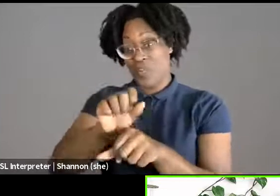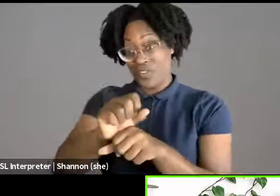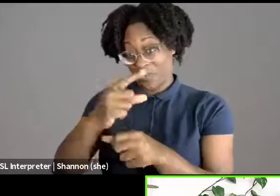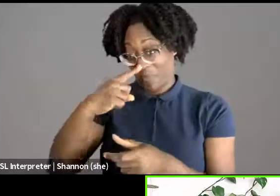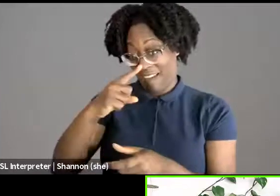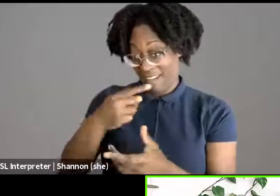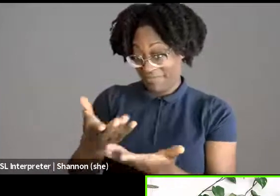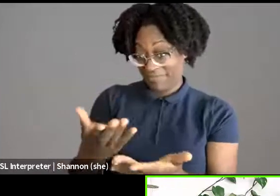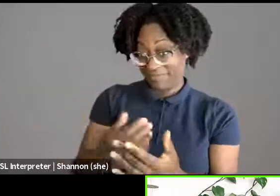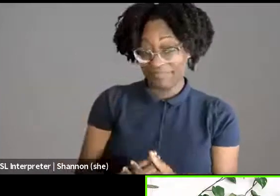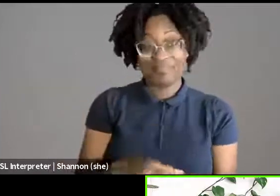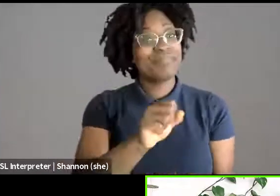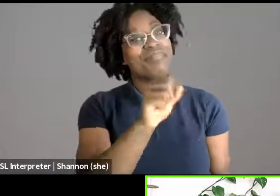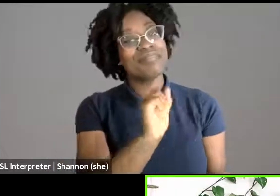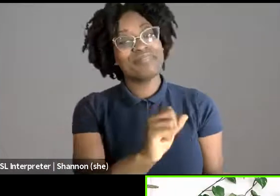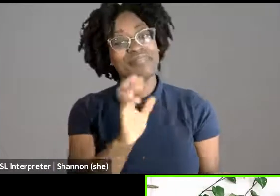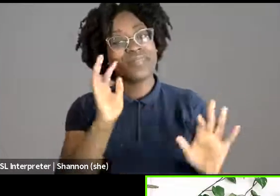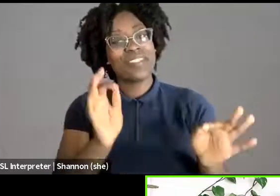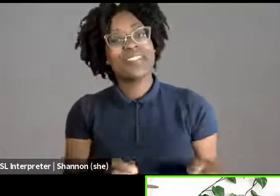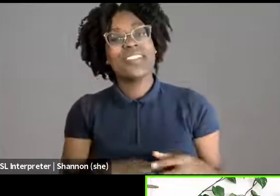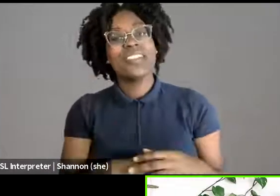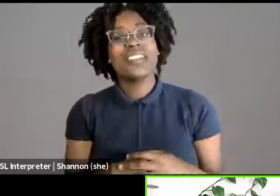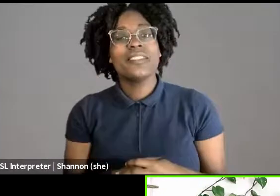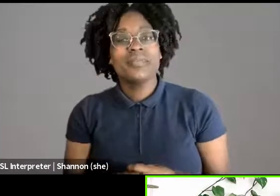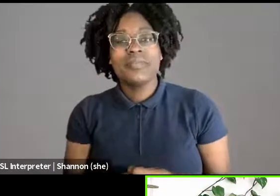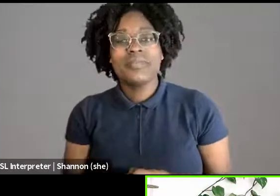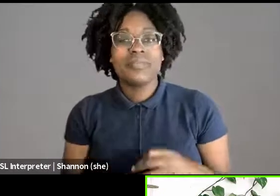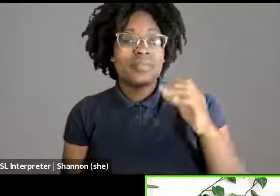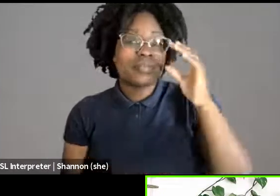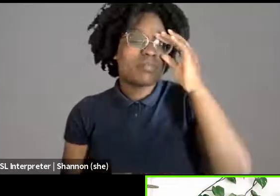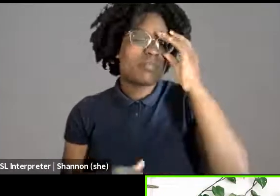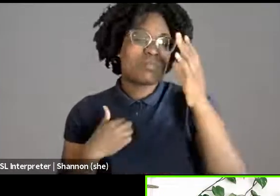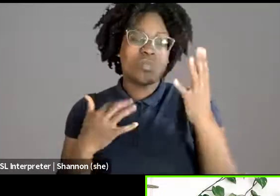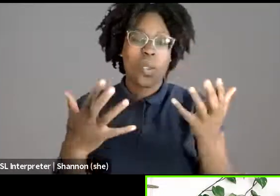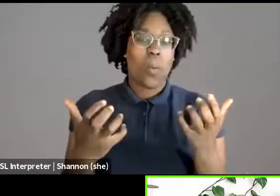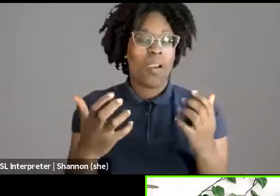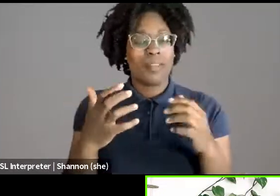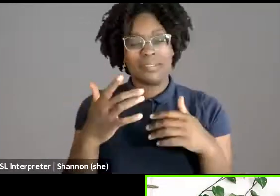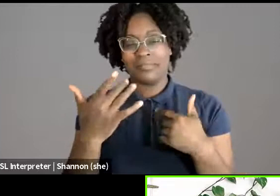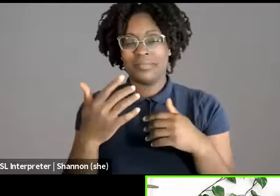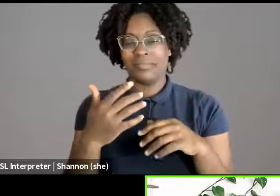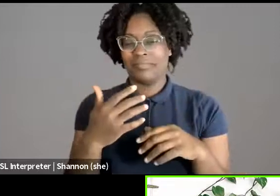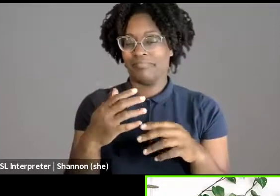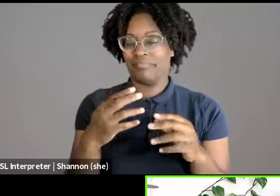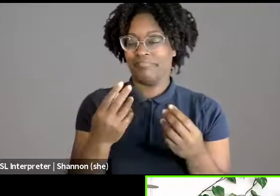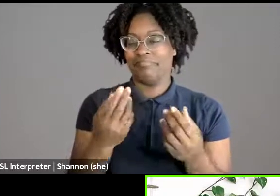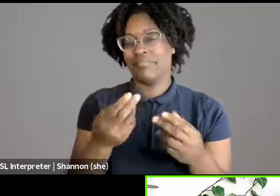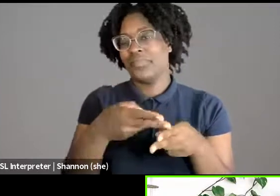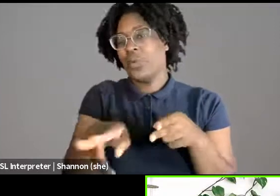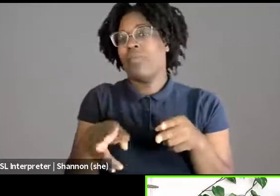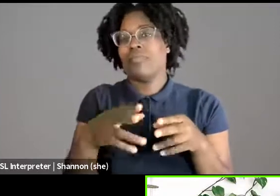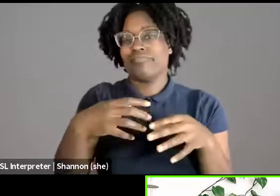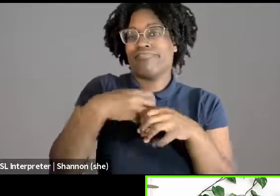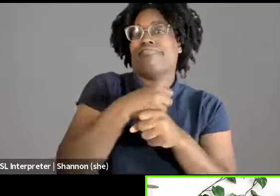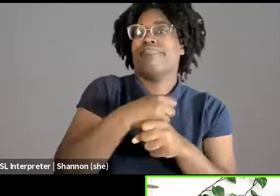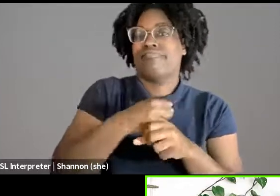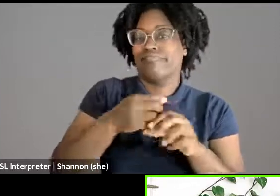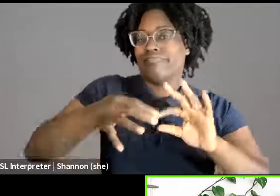And Yeah. I appreciate it. I'm going to say a few words about it, but for me, this is